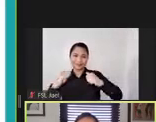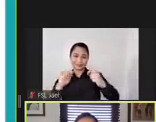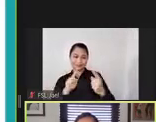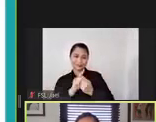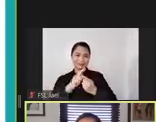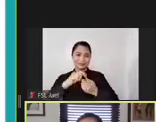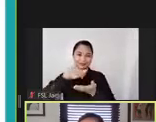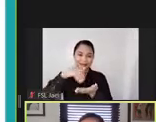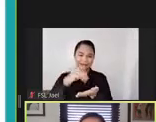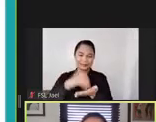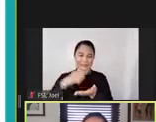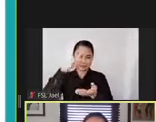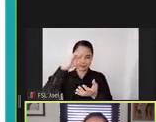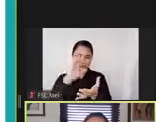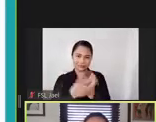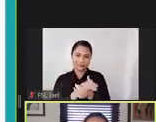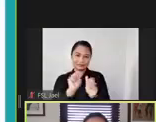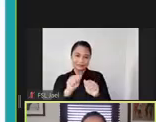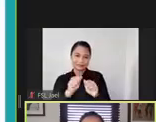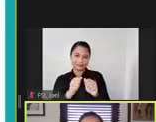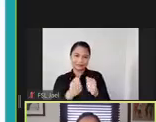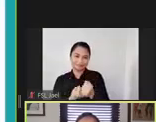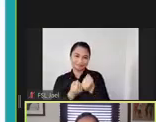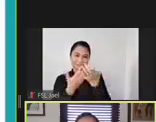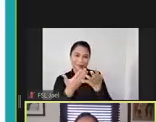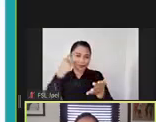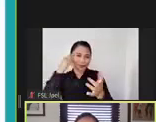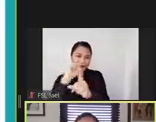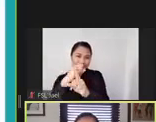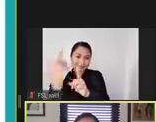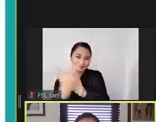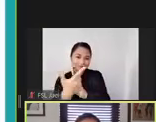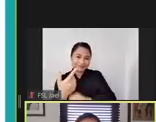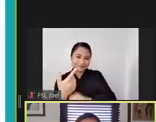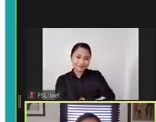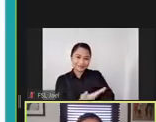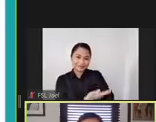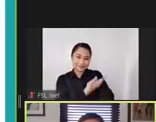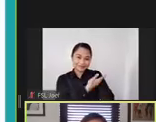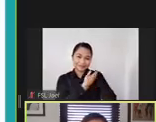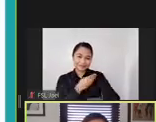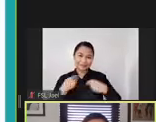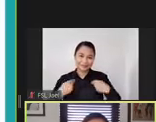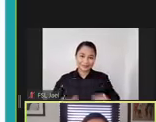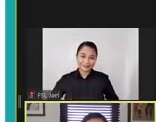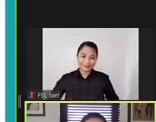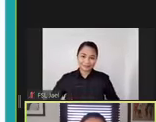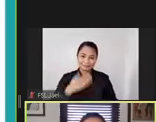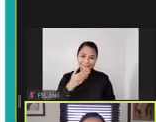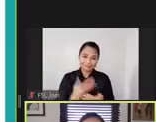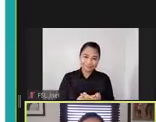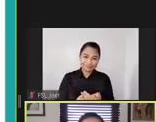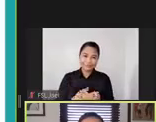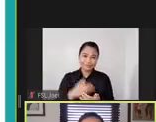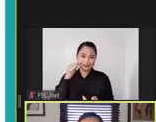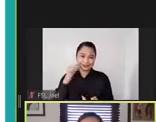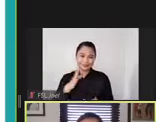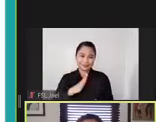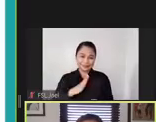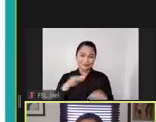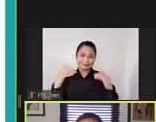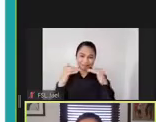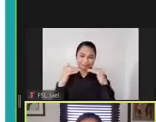education, gender equality, peace, justice, and strong institutions, and partnerships for